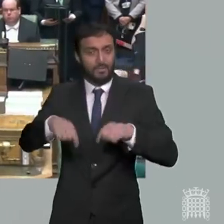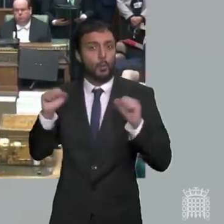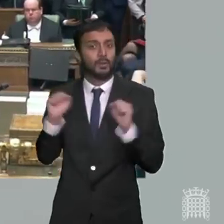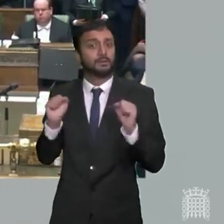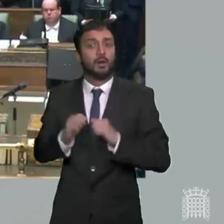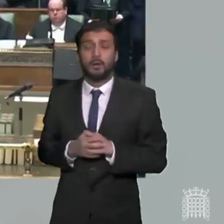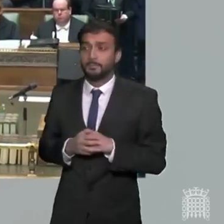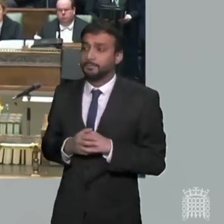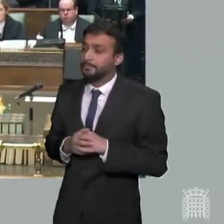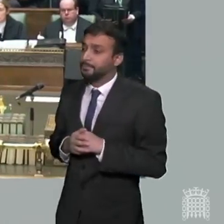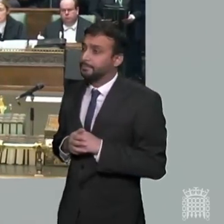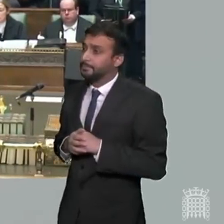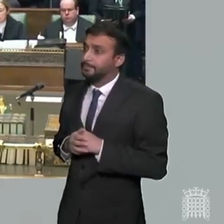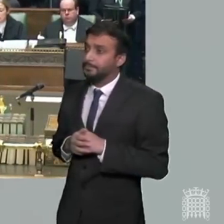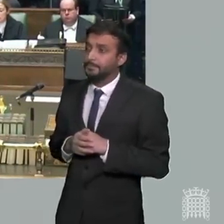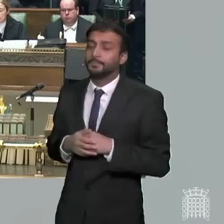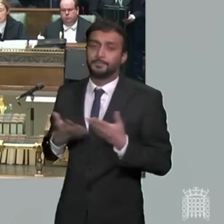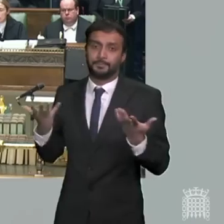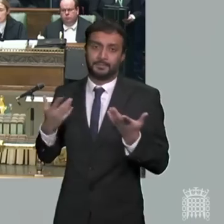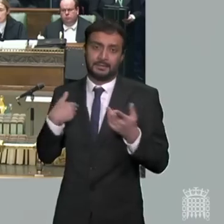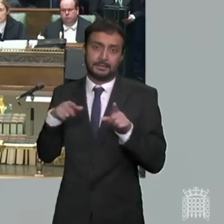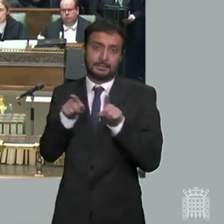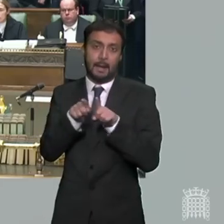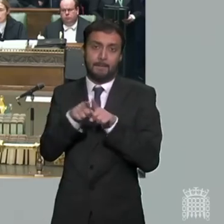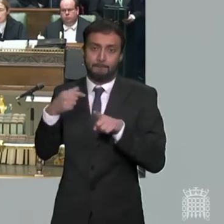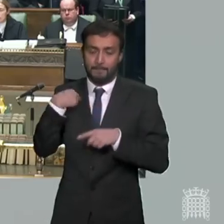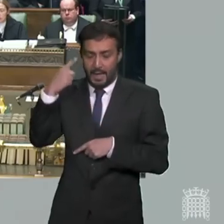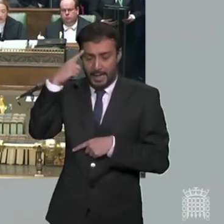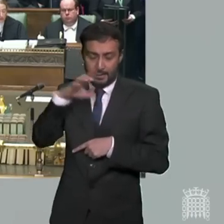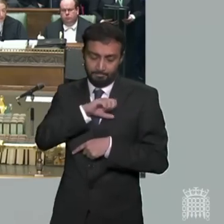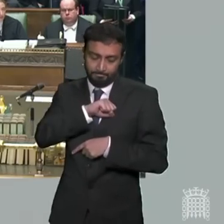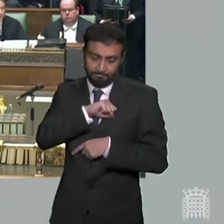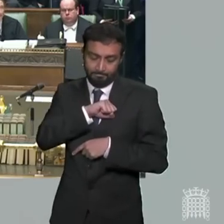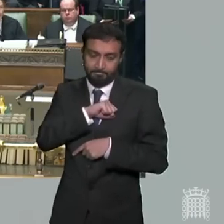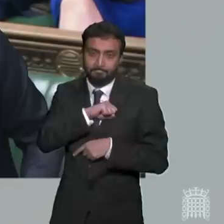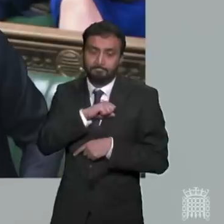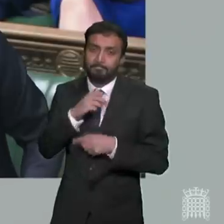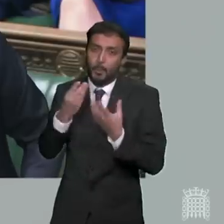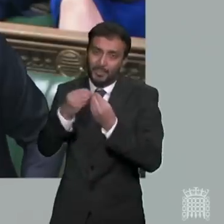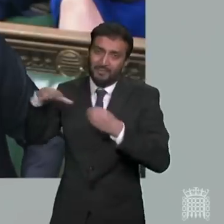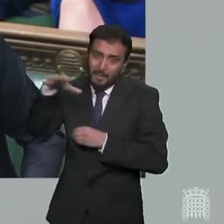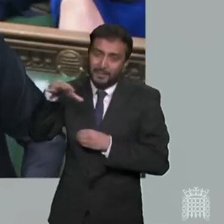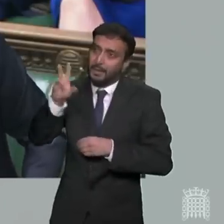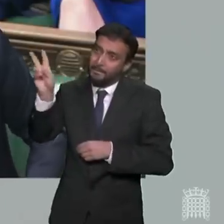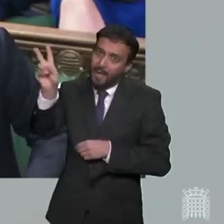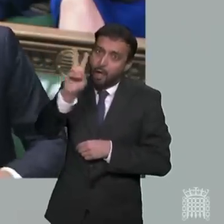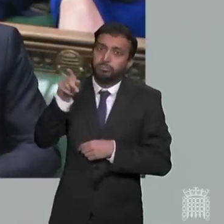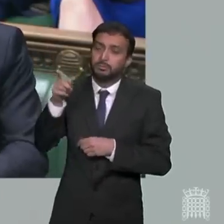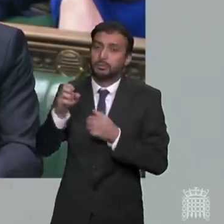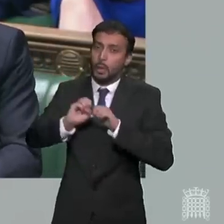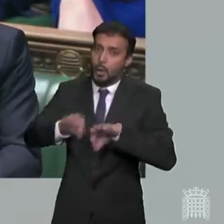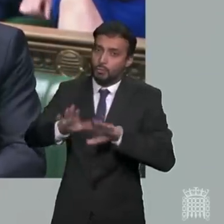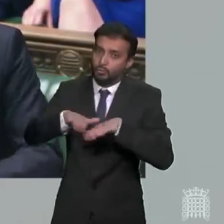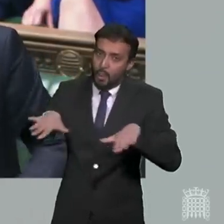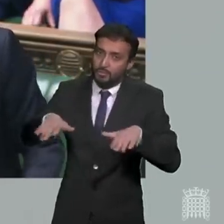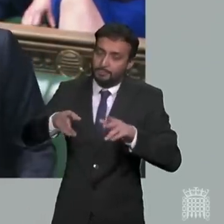Well, Mr. Speaker, my thoughts are, of course, with the families of the children who have sadly lost their lives. We are seeing a higher number of cases